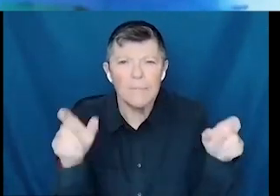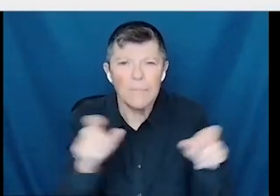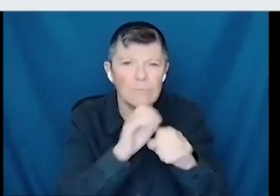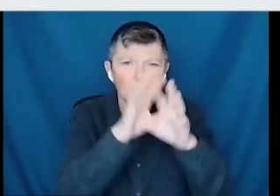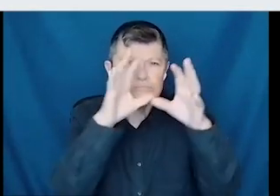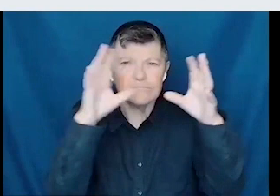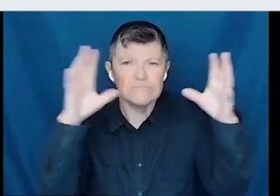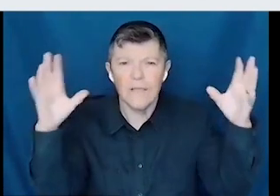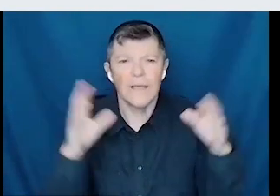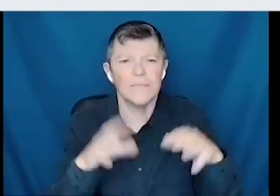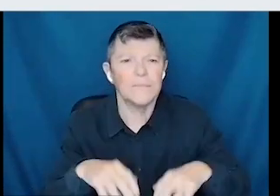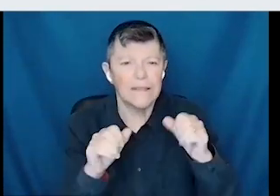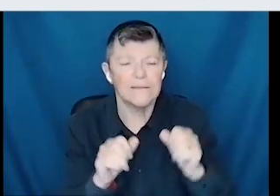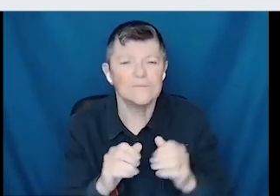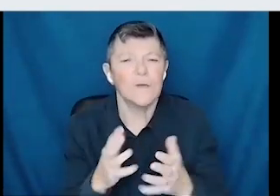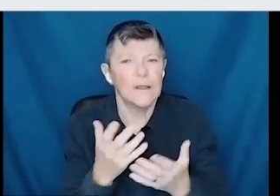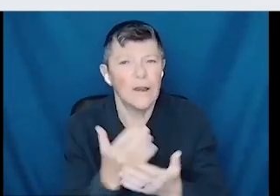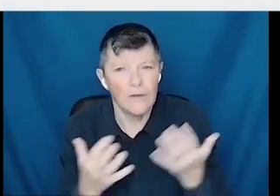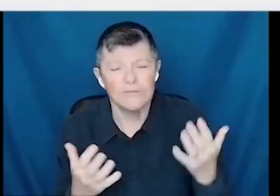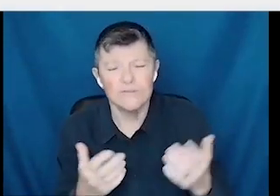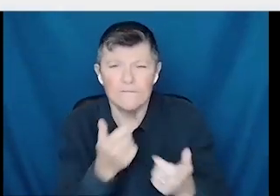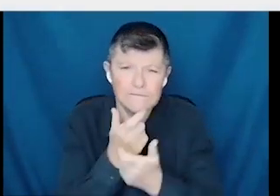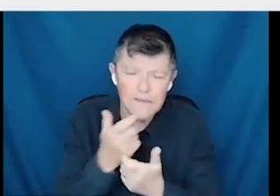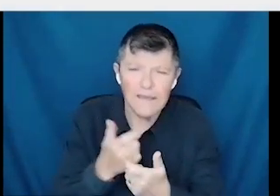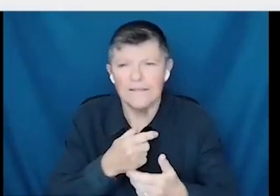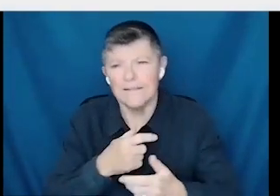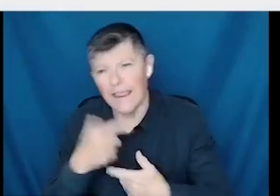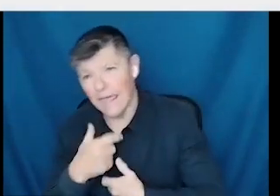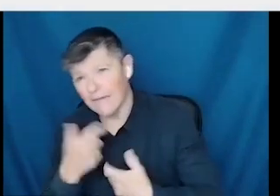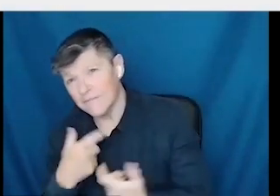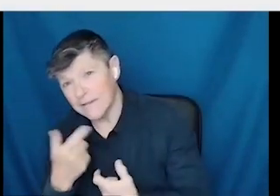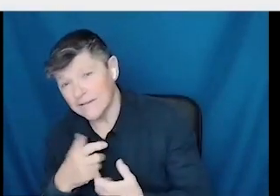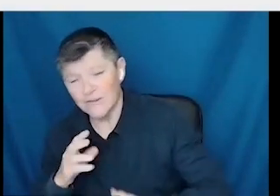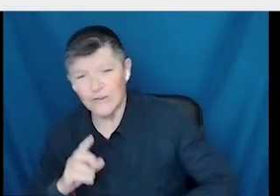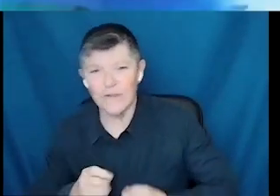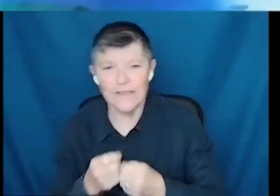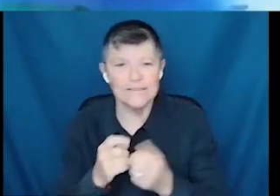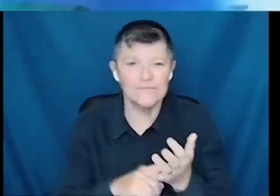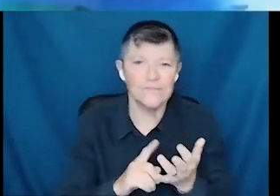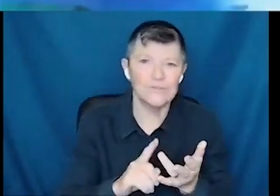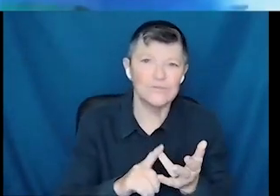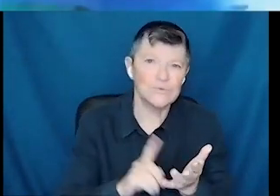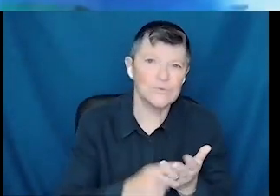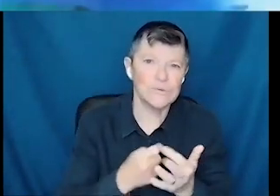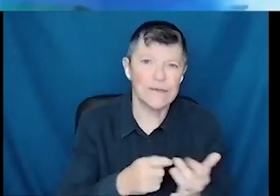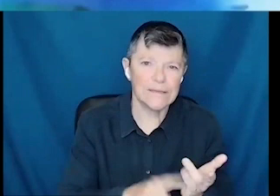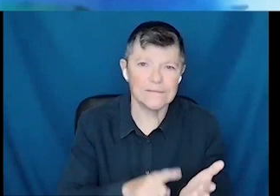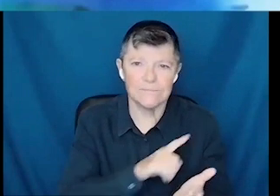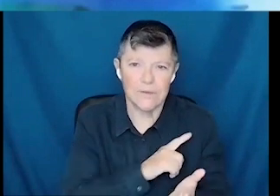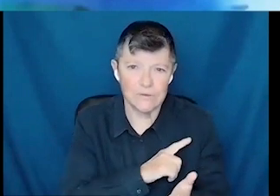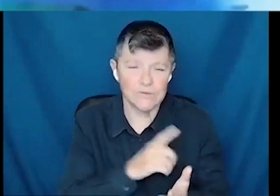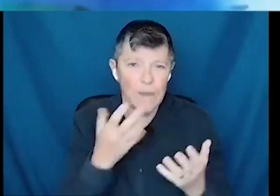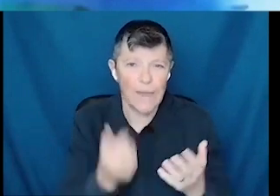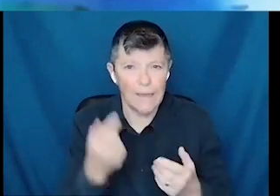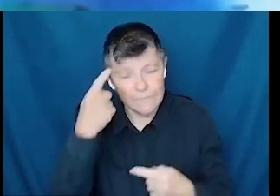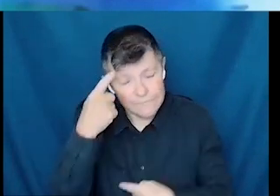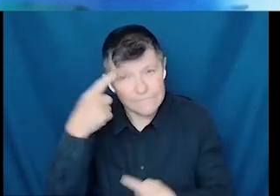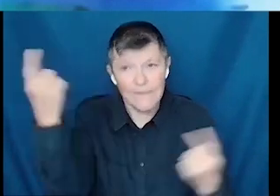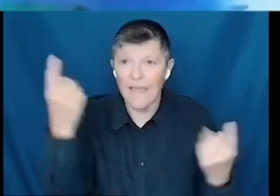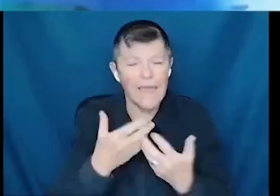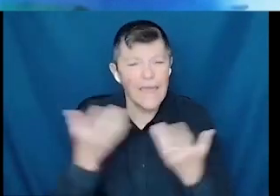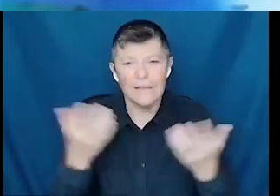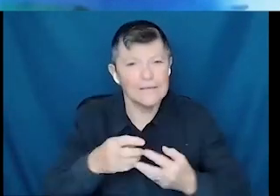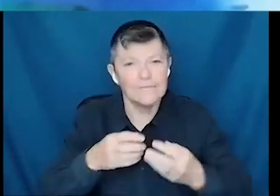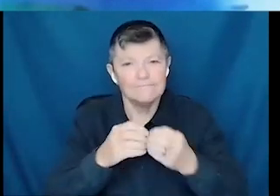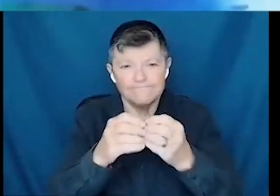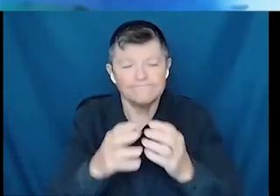the toolkit, because we could be as creative as we wanted. So now I'm just